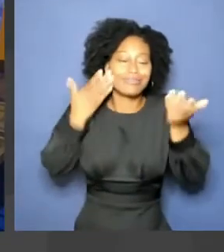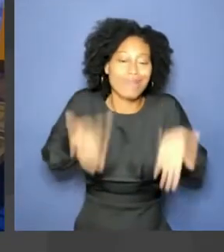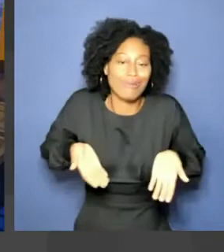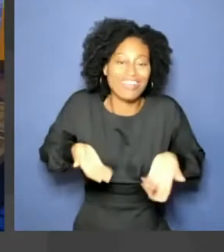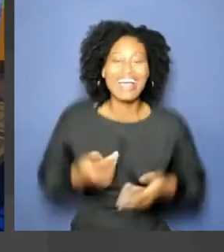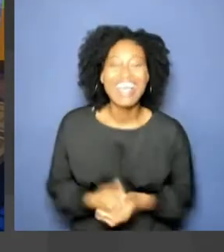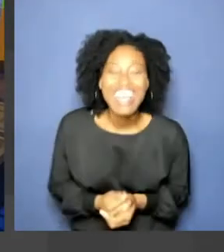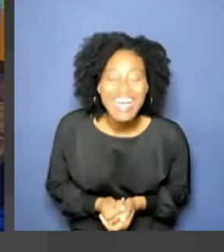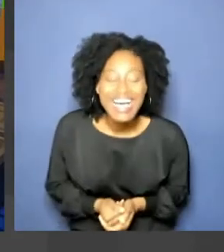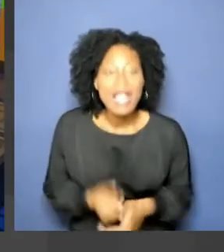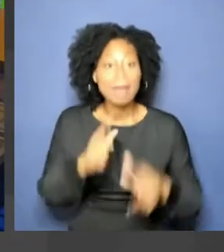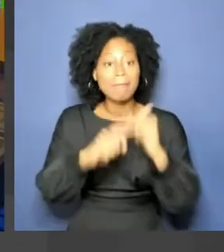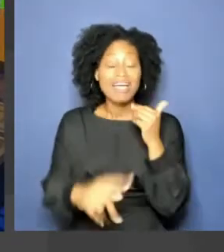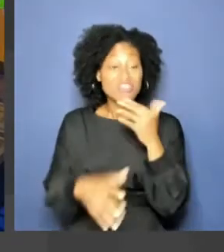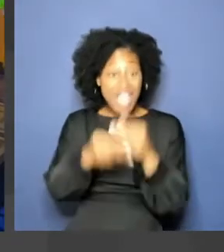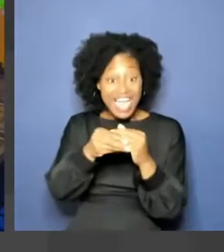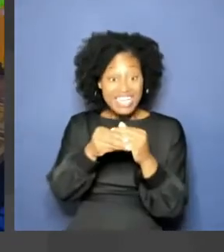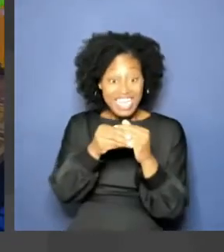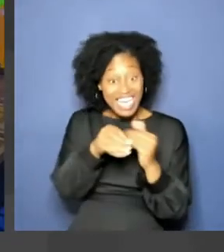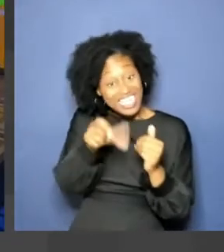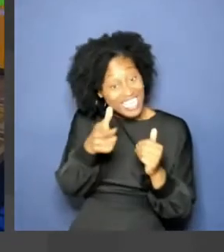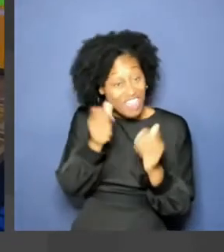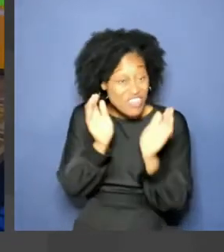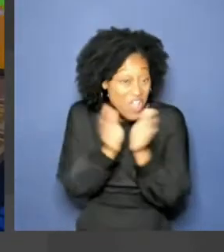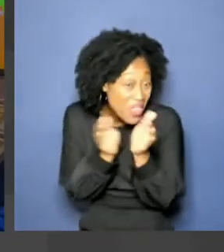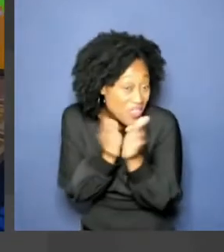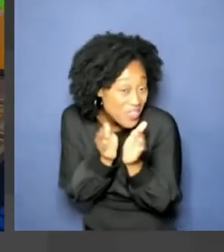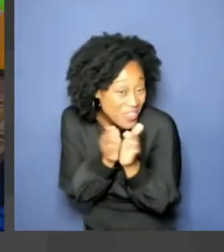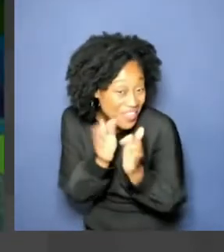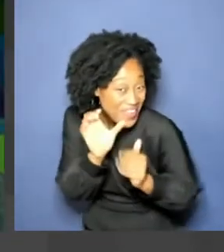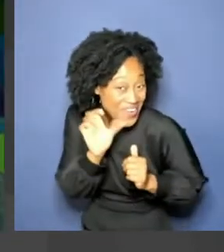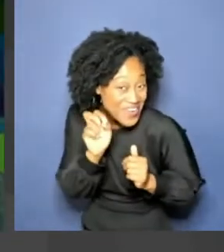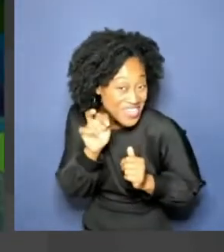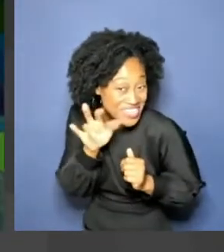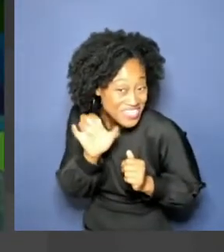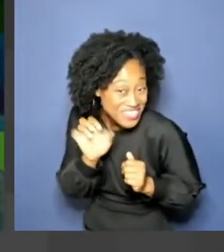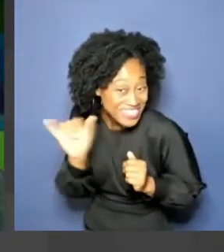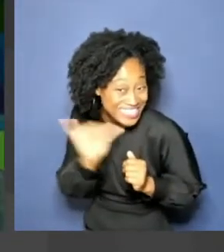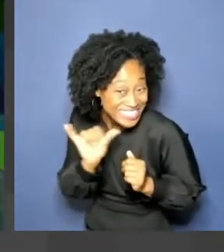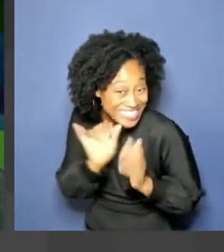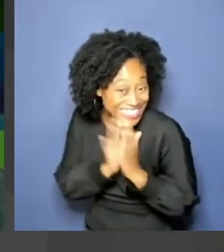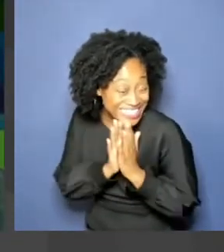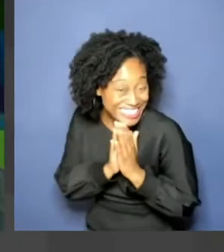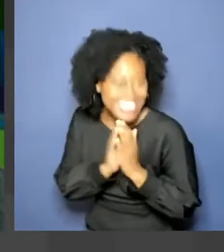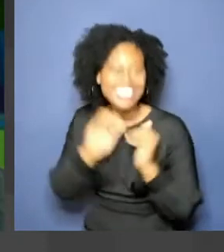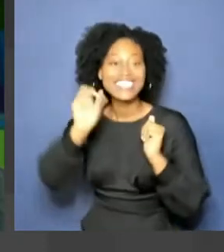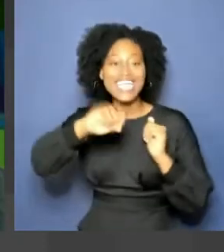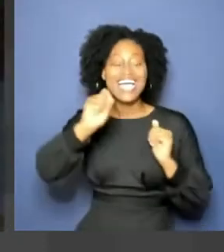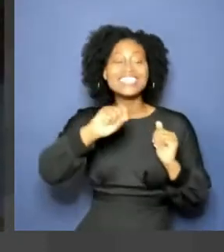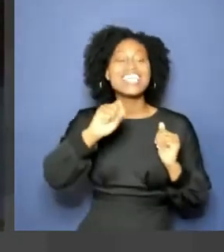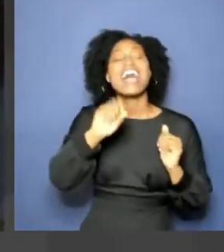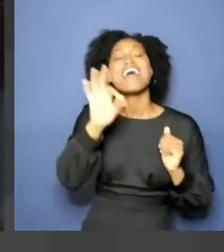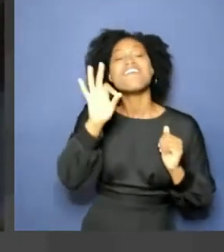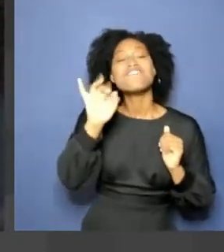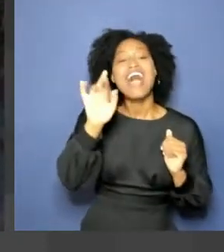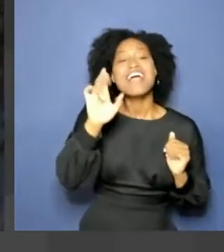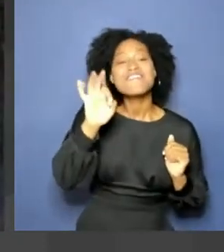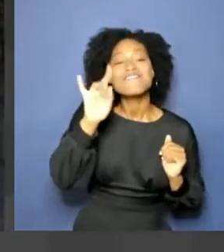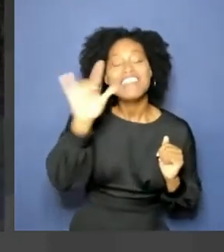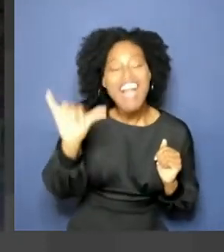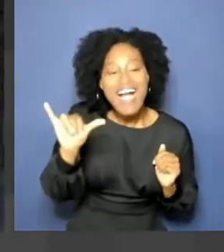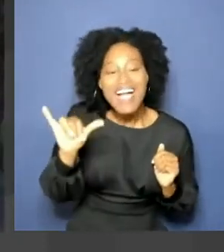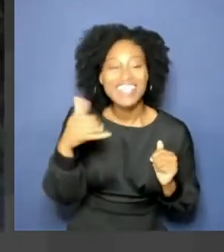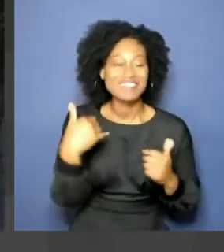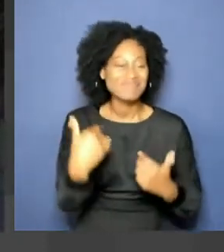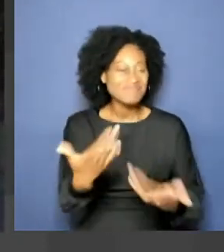And you're adding another little tiny creature to this update. Yes, the fireflies. So you can